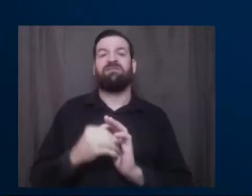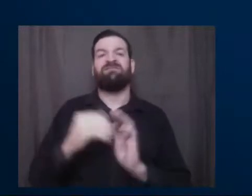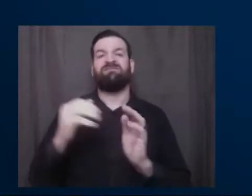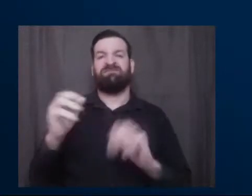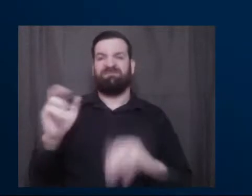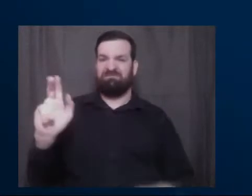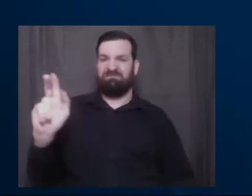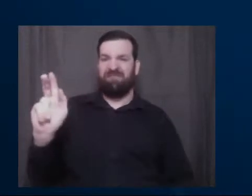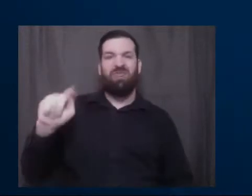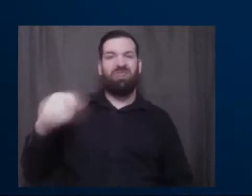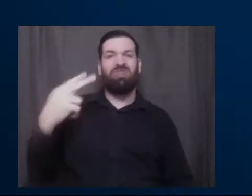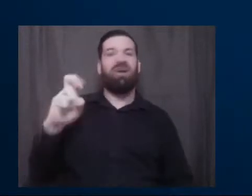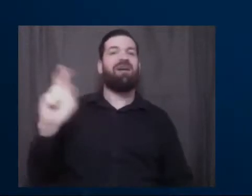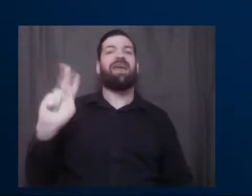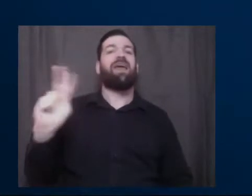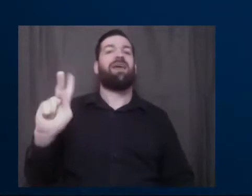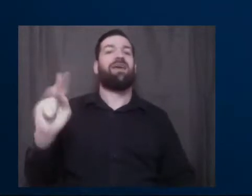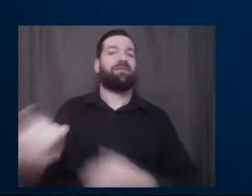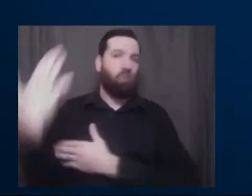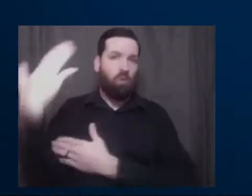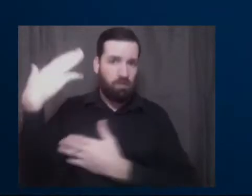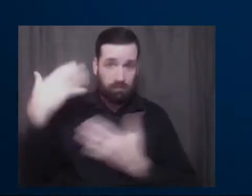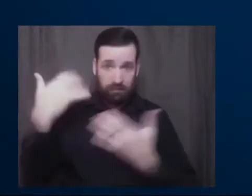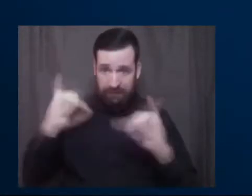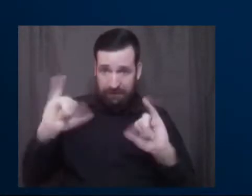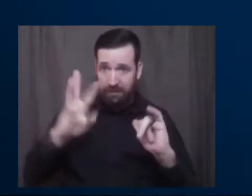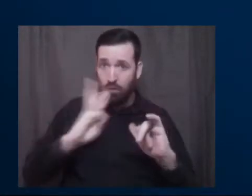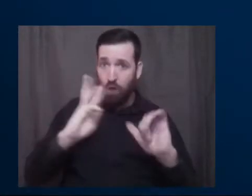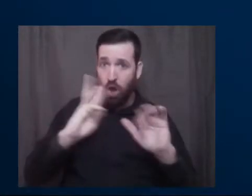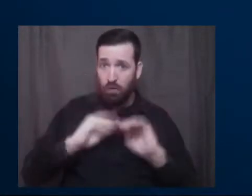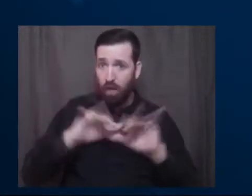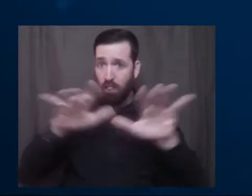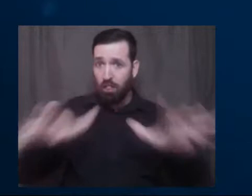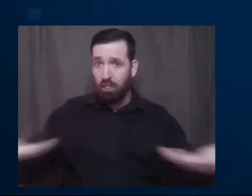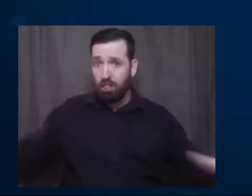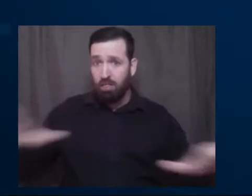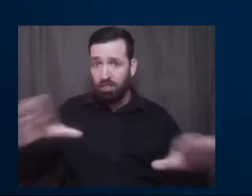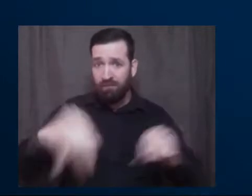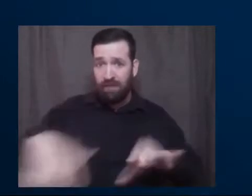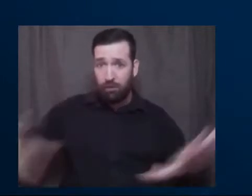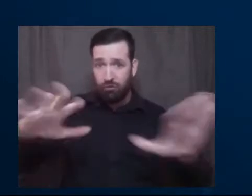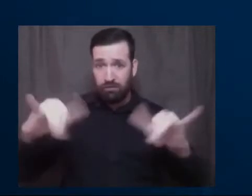on a beautiful day. Are they still watering the field? Are you still getting water?